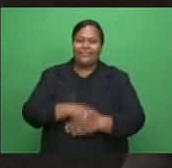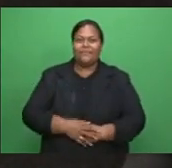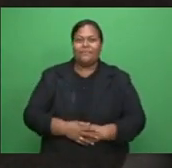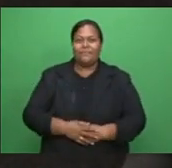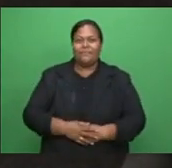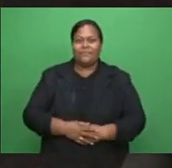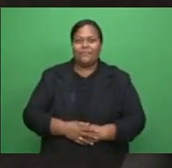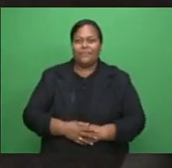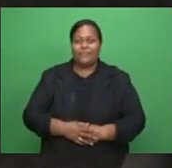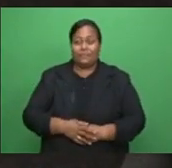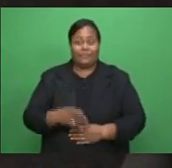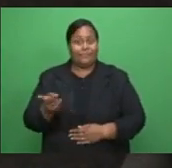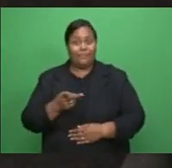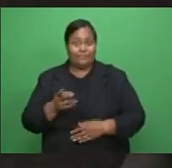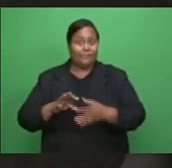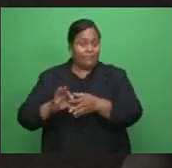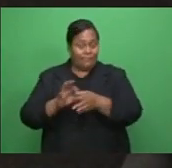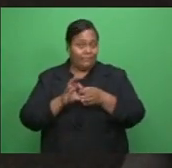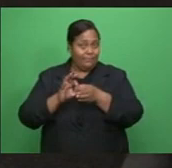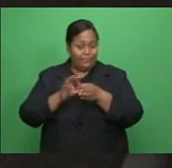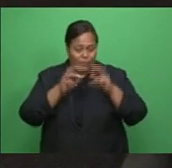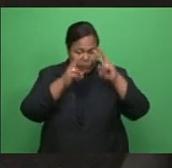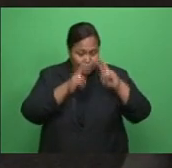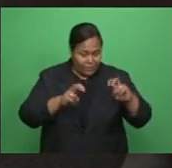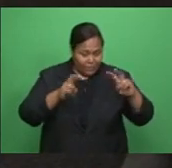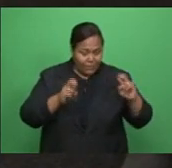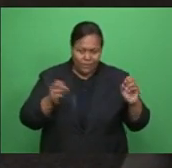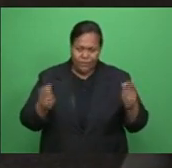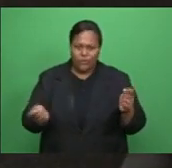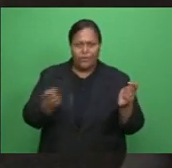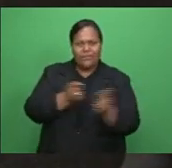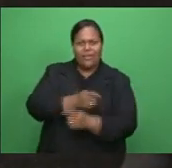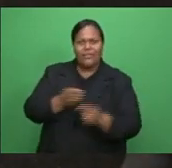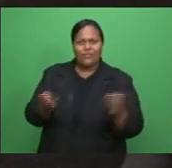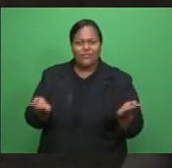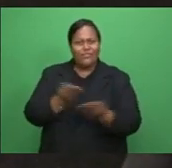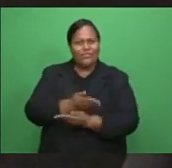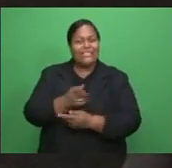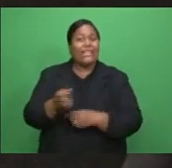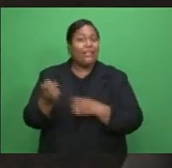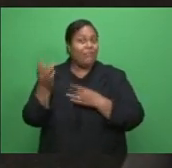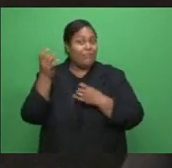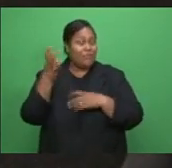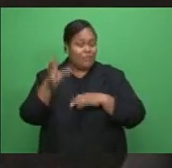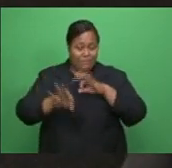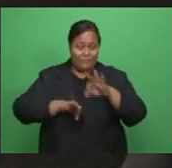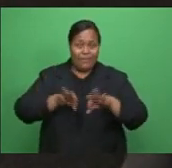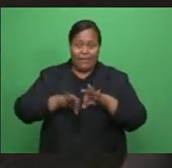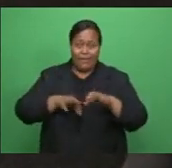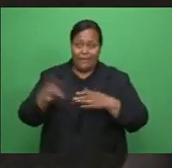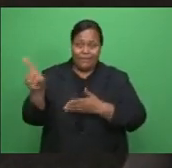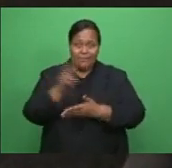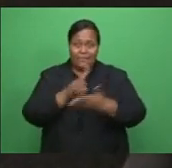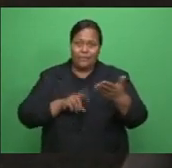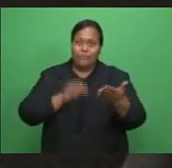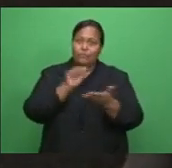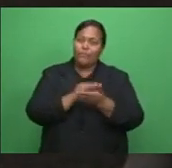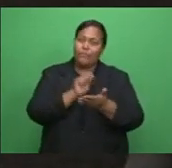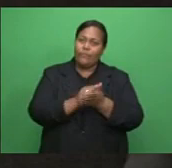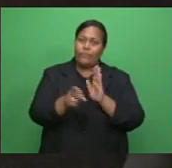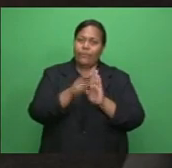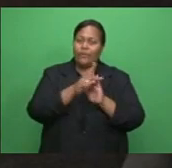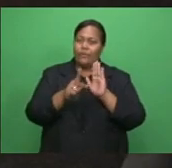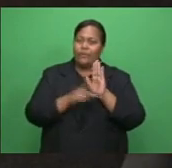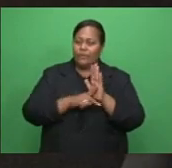mutual cooperation in research, exchange of information for planning and designing appropriate policies for